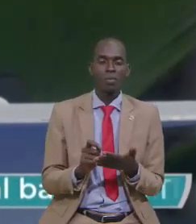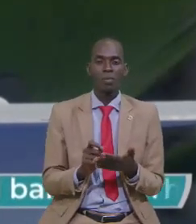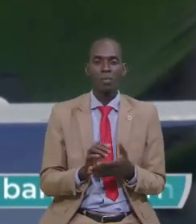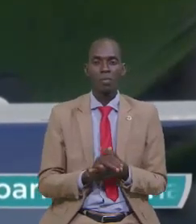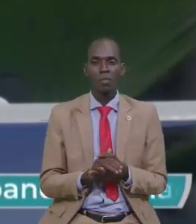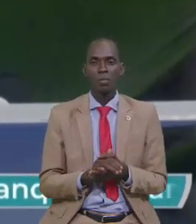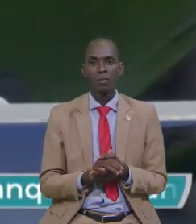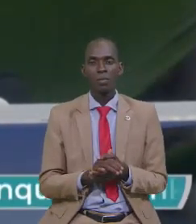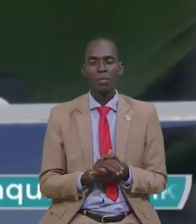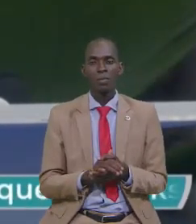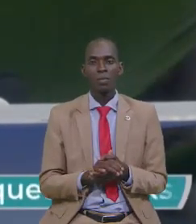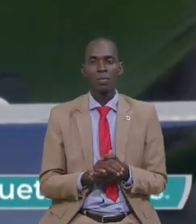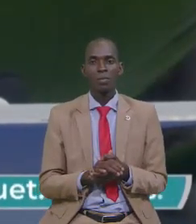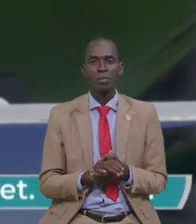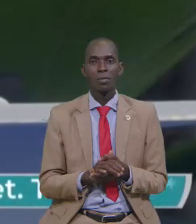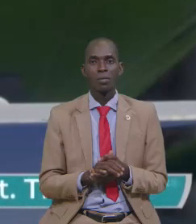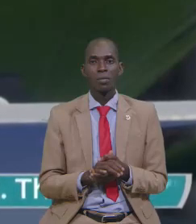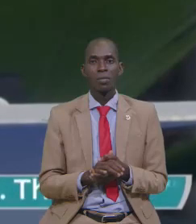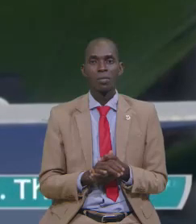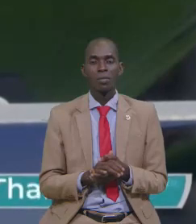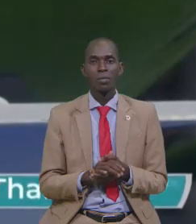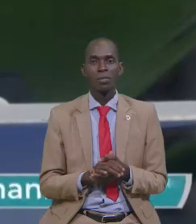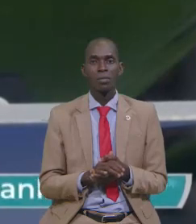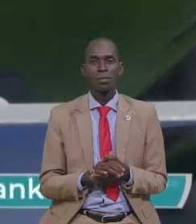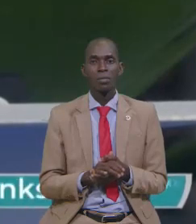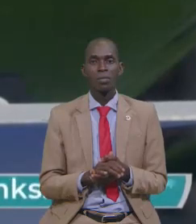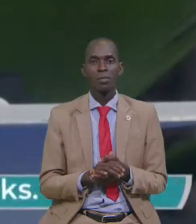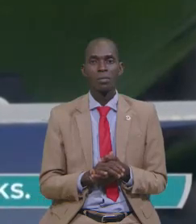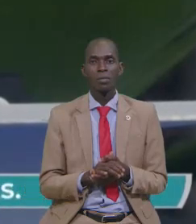Please wave it at me. Okay.